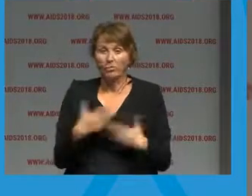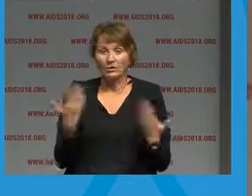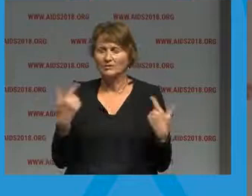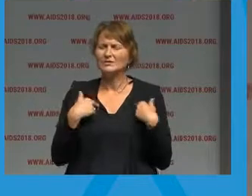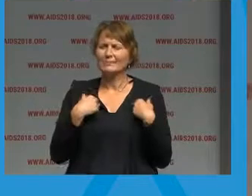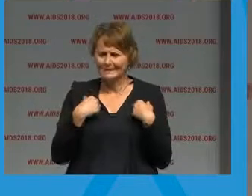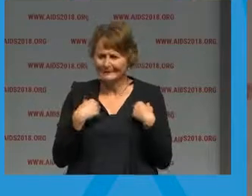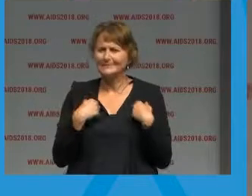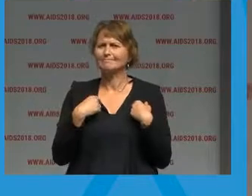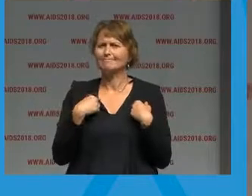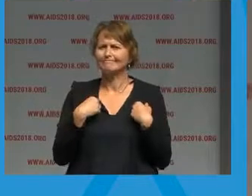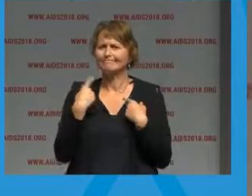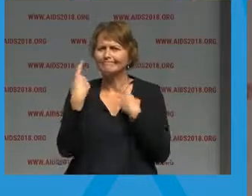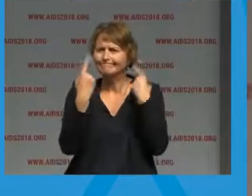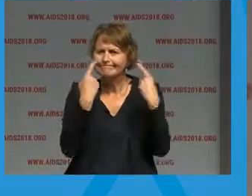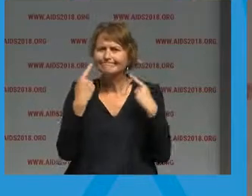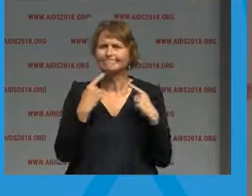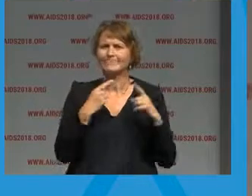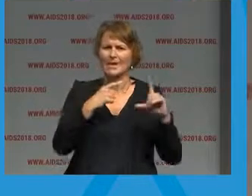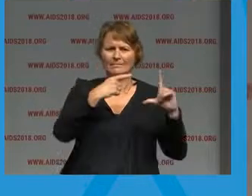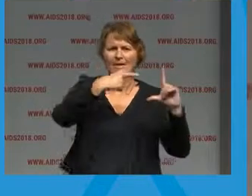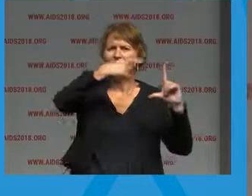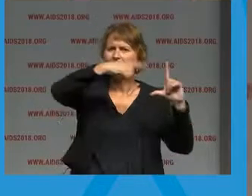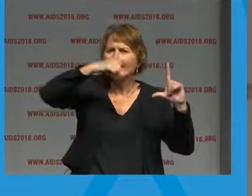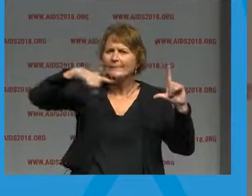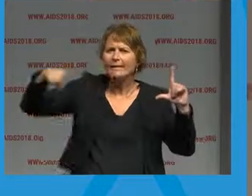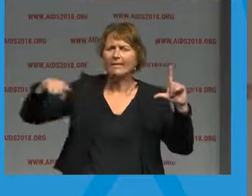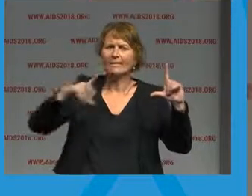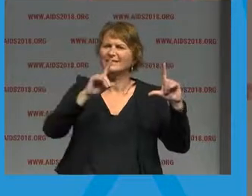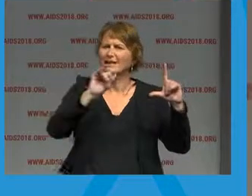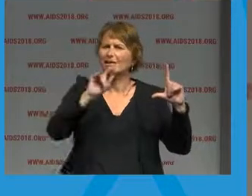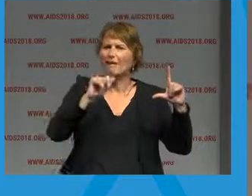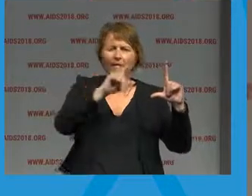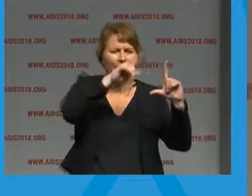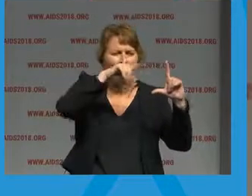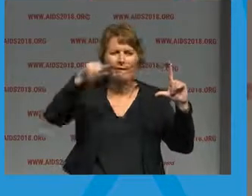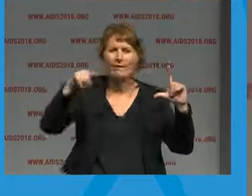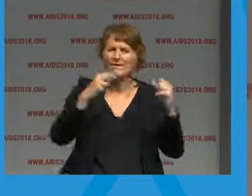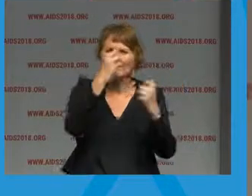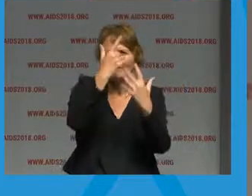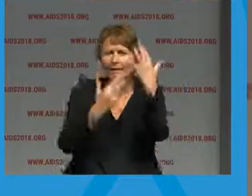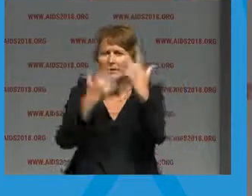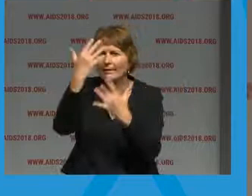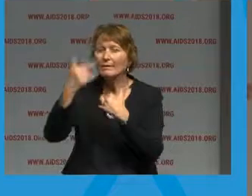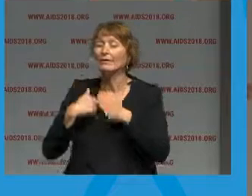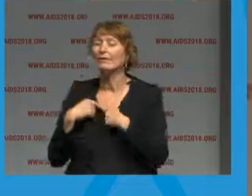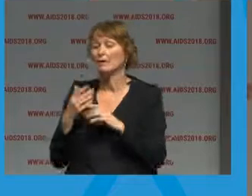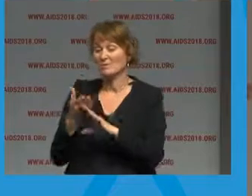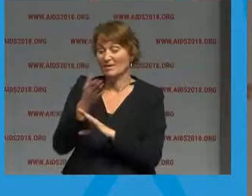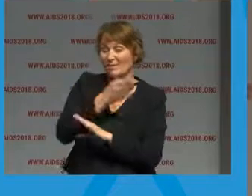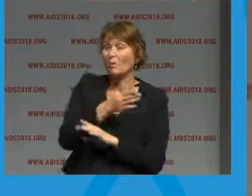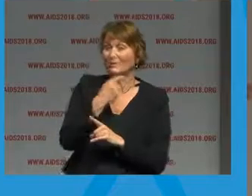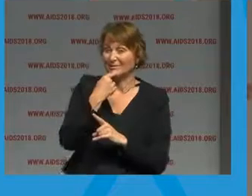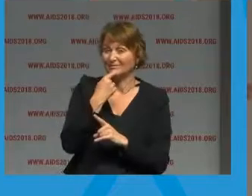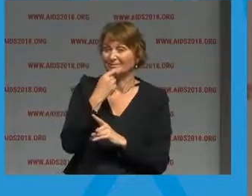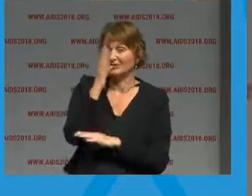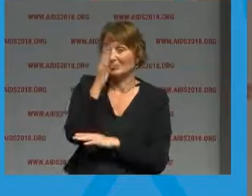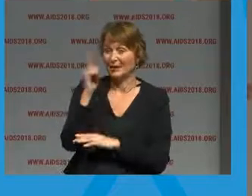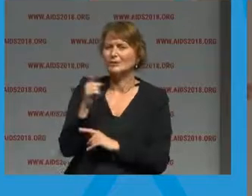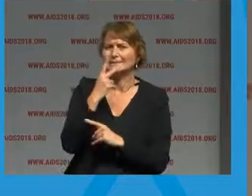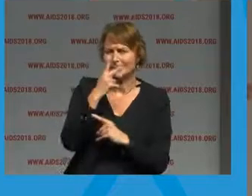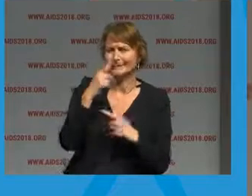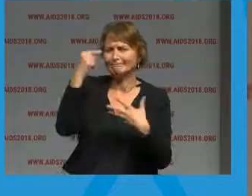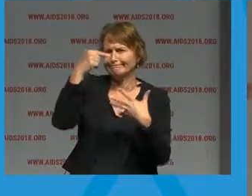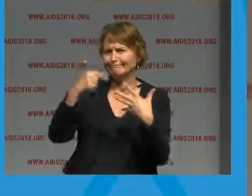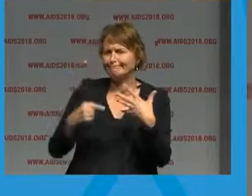the figures. Both Eric, Carol, and Paul have alluded to this. But let's just